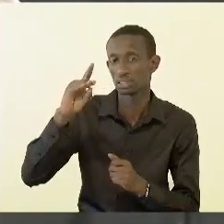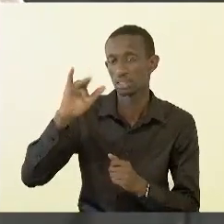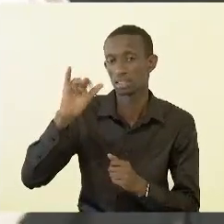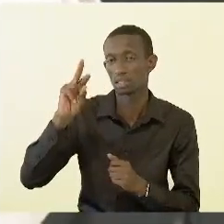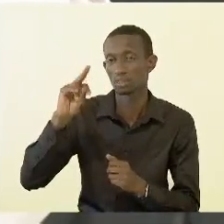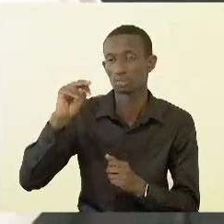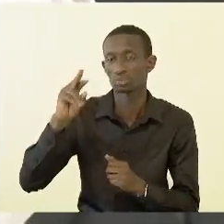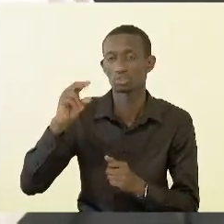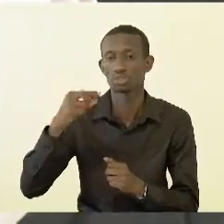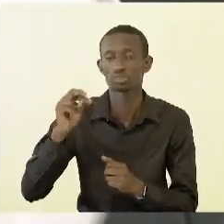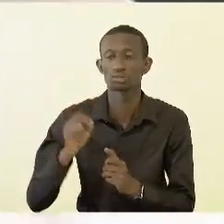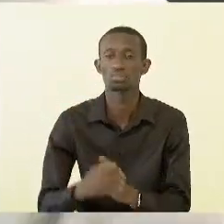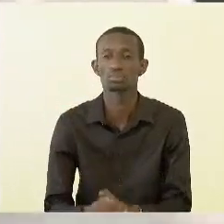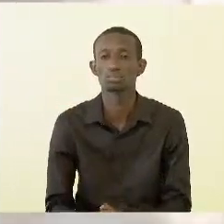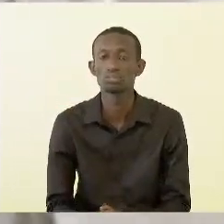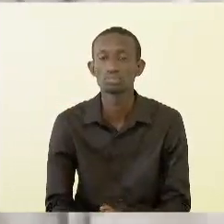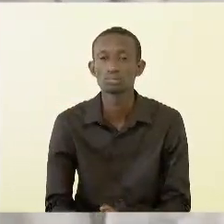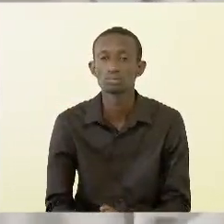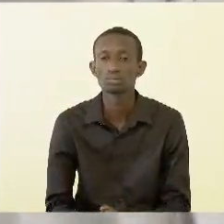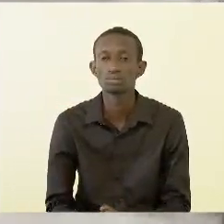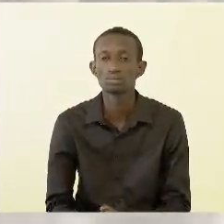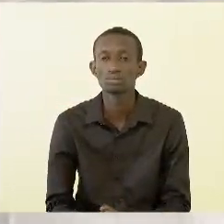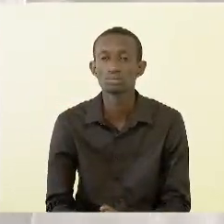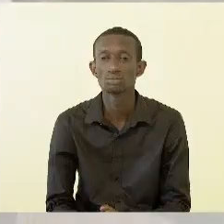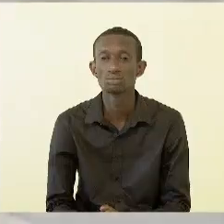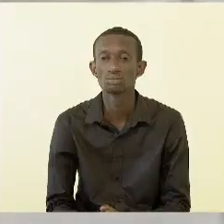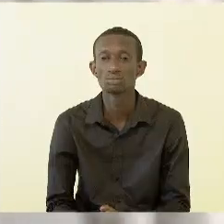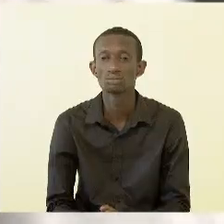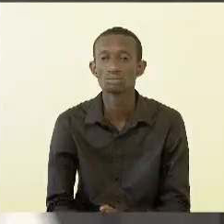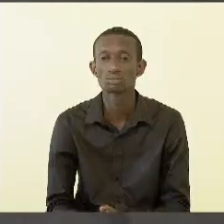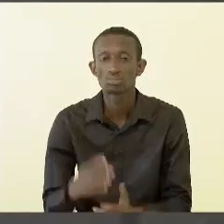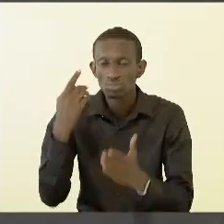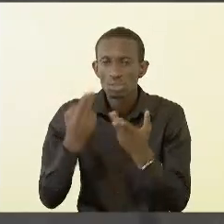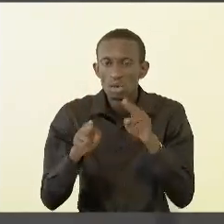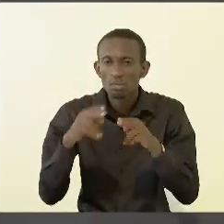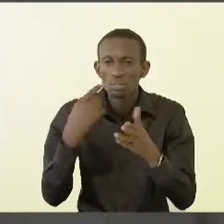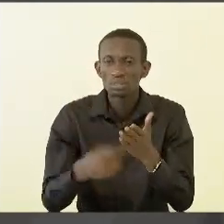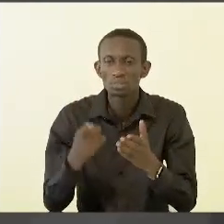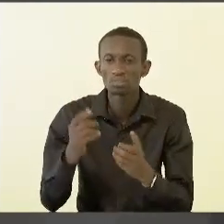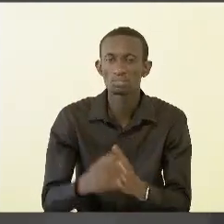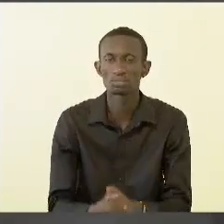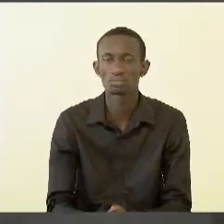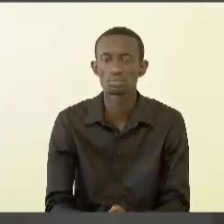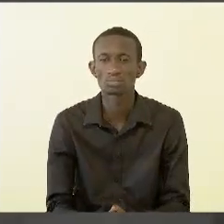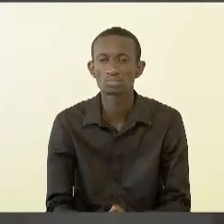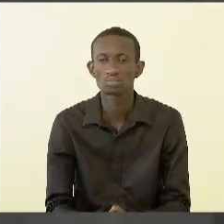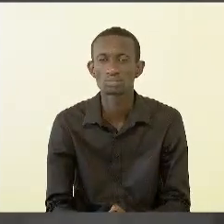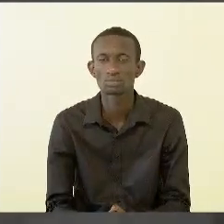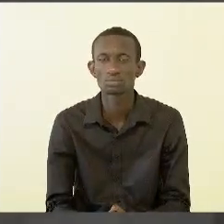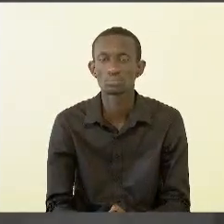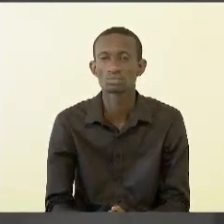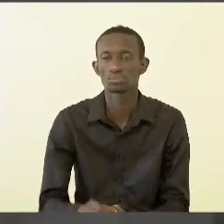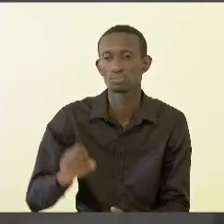produced. Why? So what is happening here is this. You having sodium